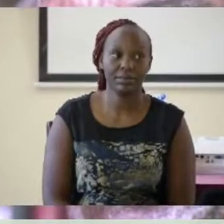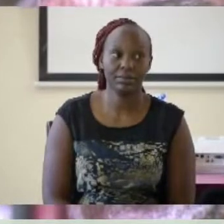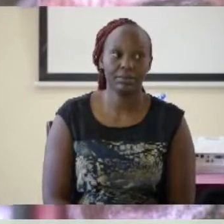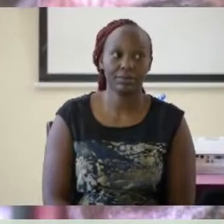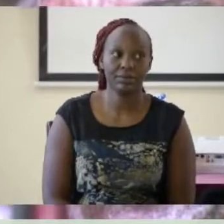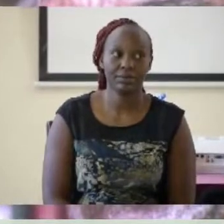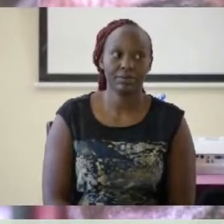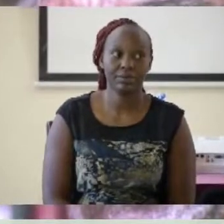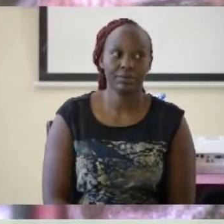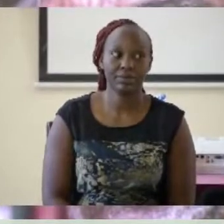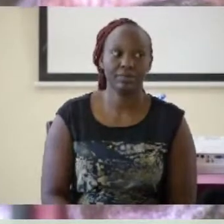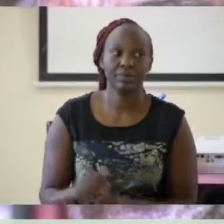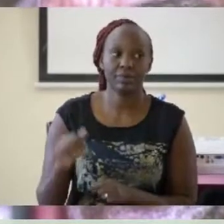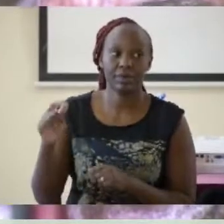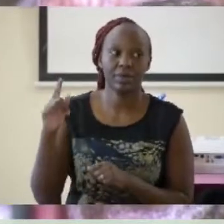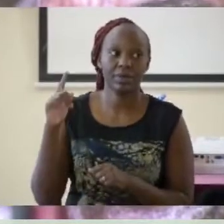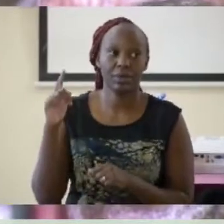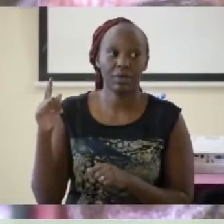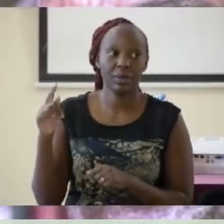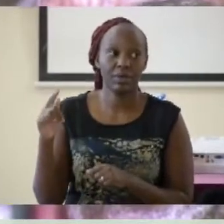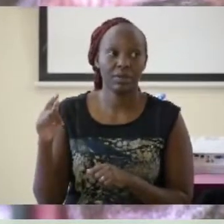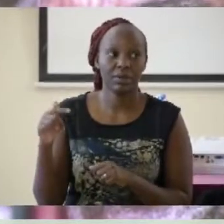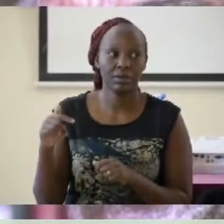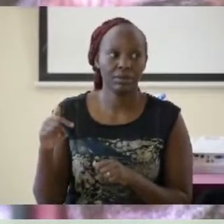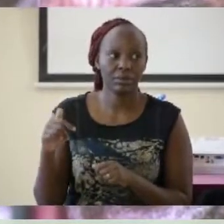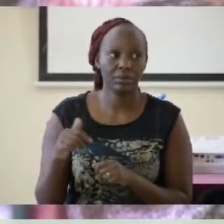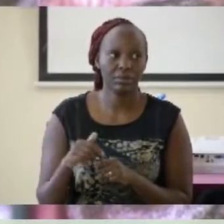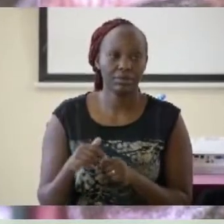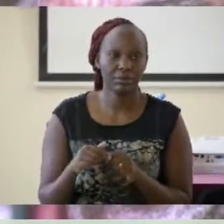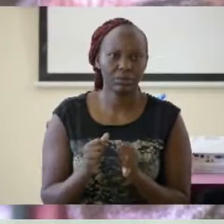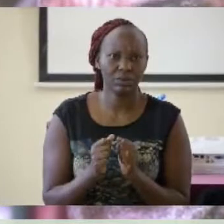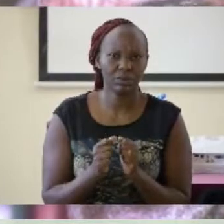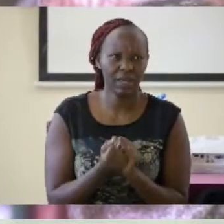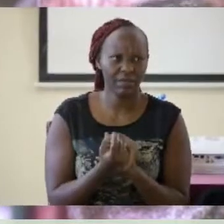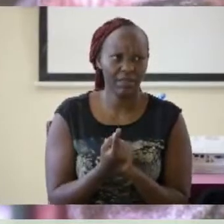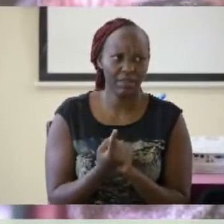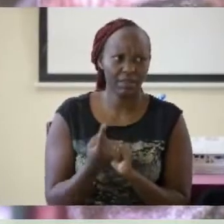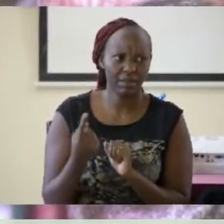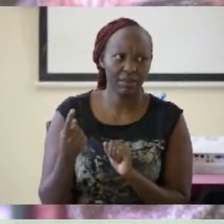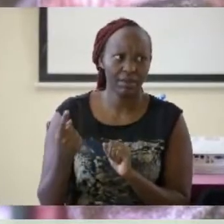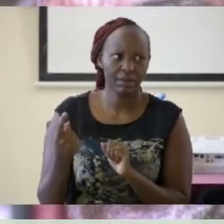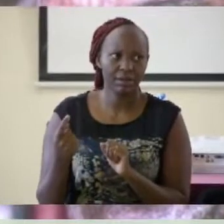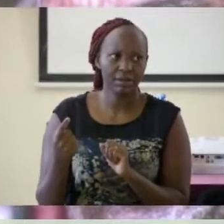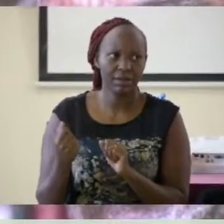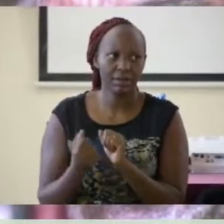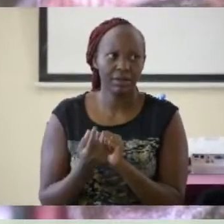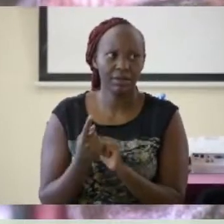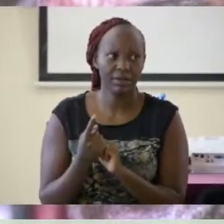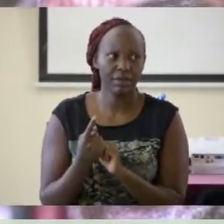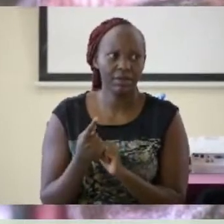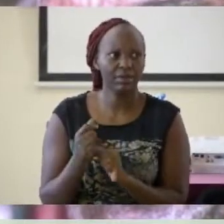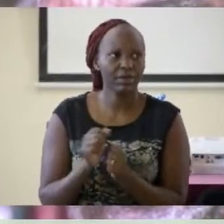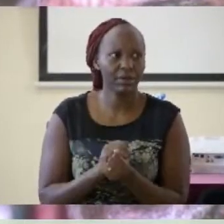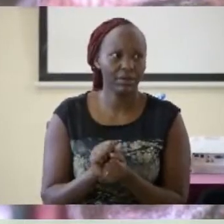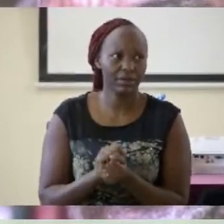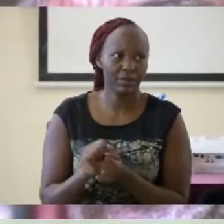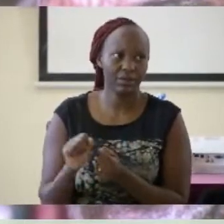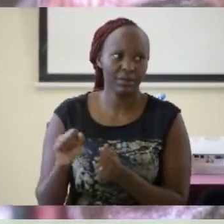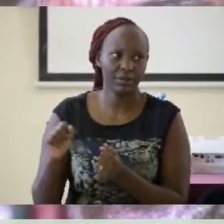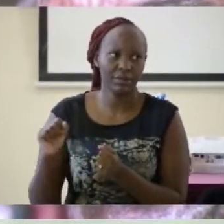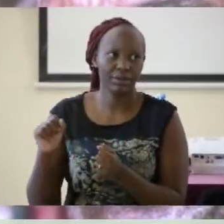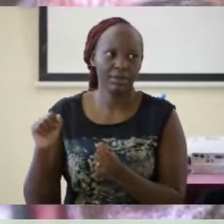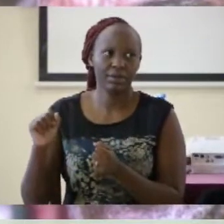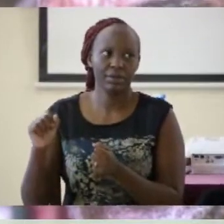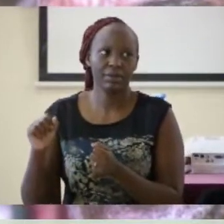The legal aid, the National Legal Aid Service, as it is, if Laura was here, I